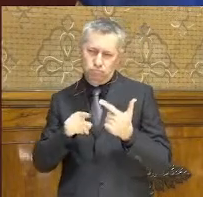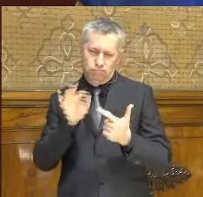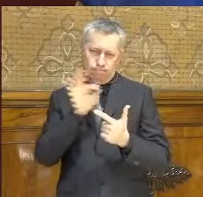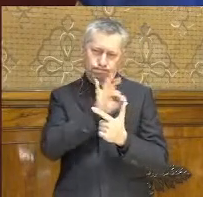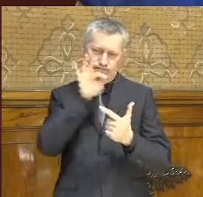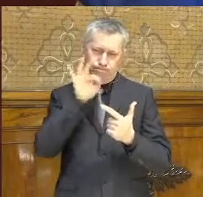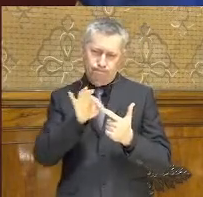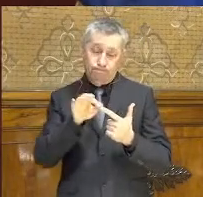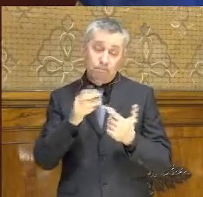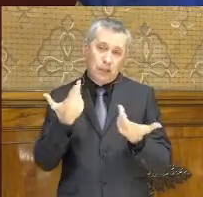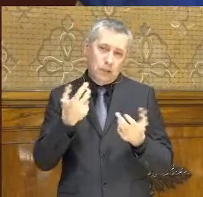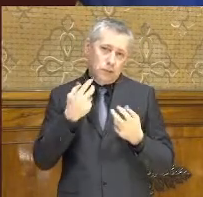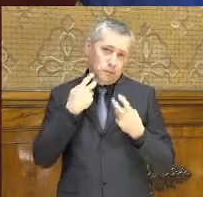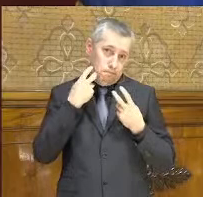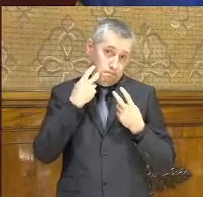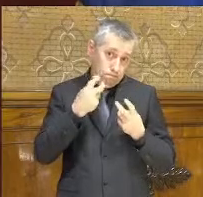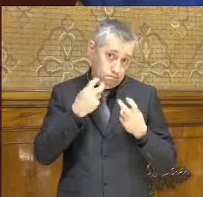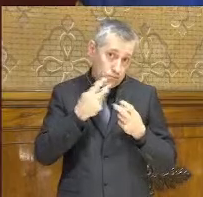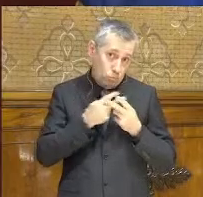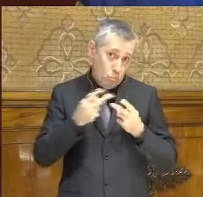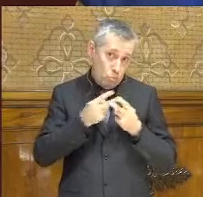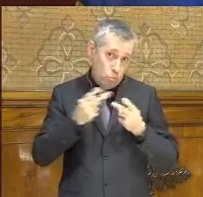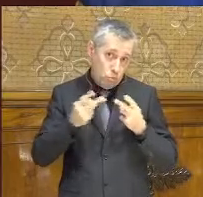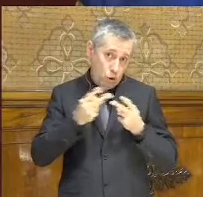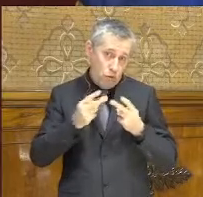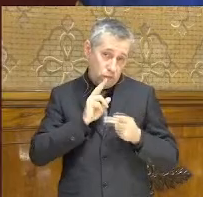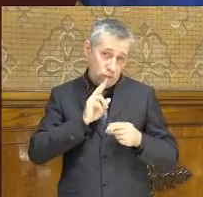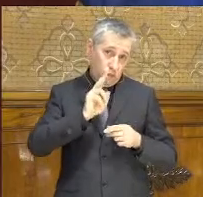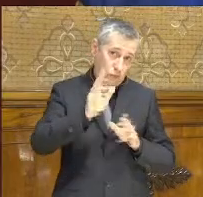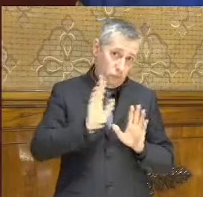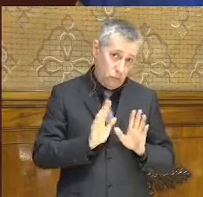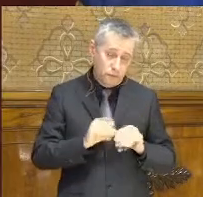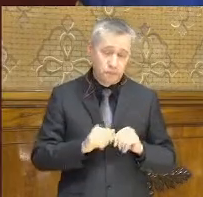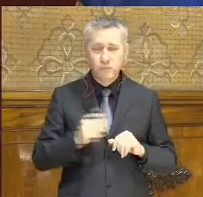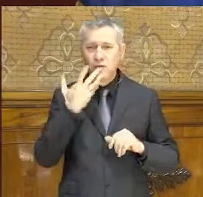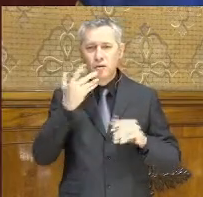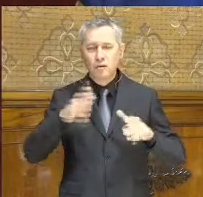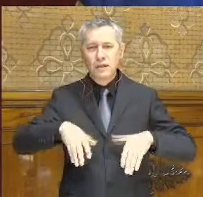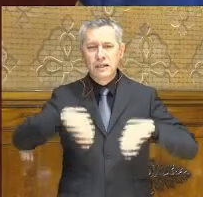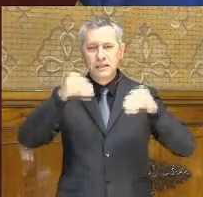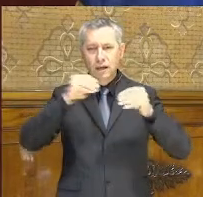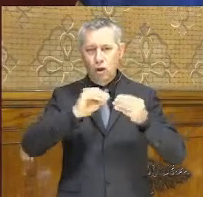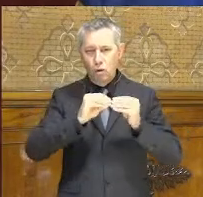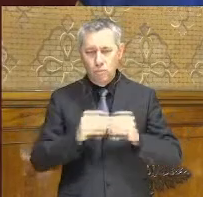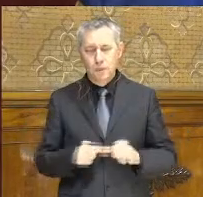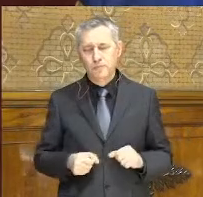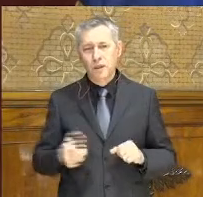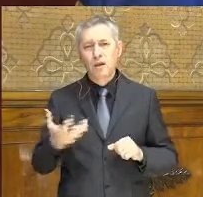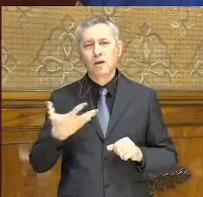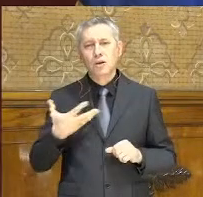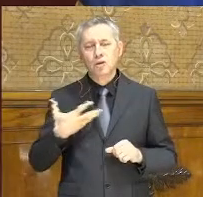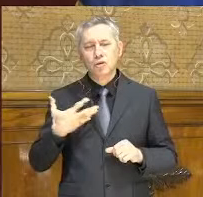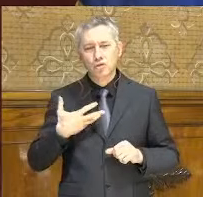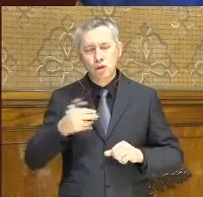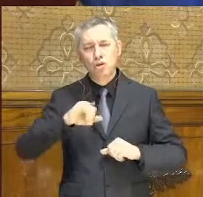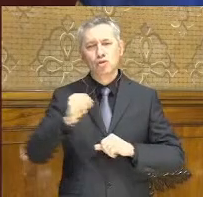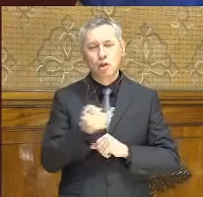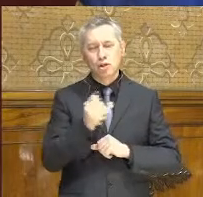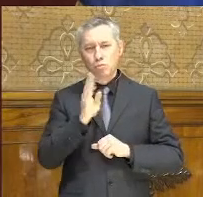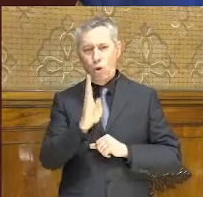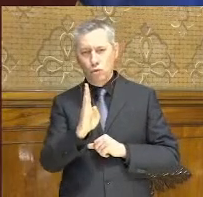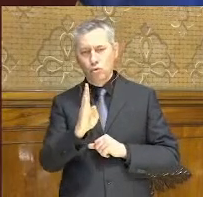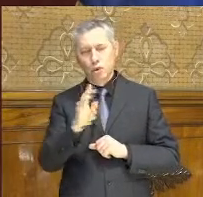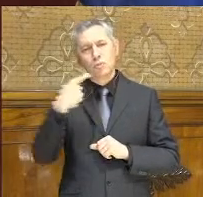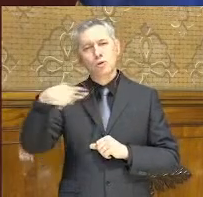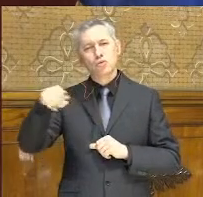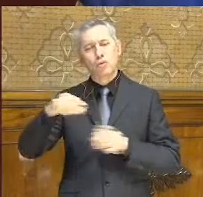mind. And so I want to start with a quotation from James Baldwin, where